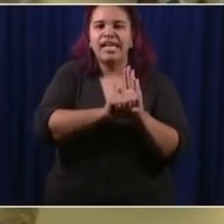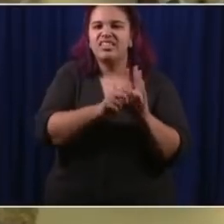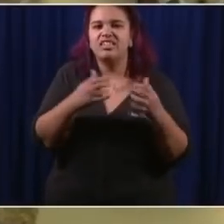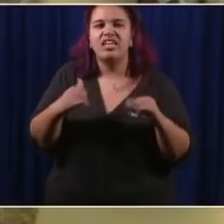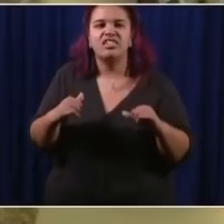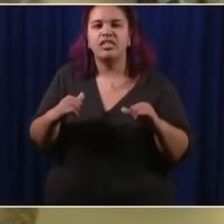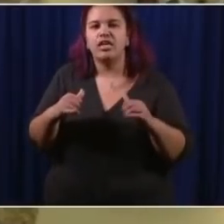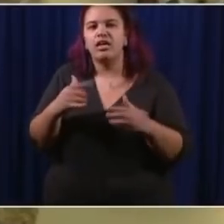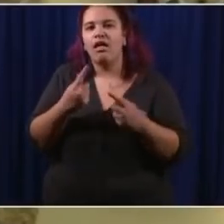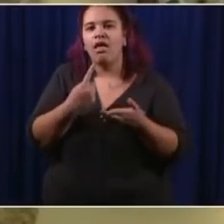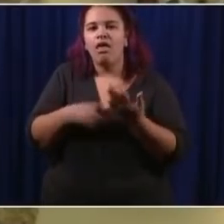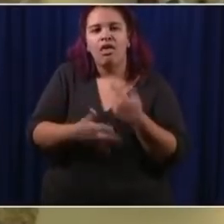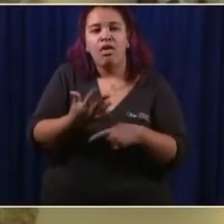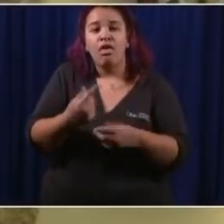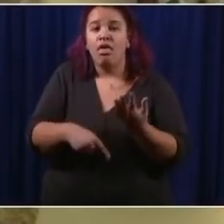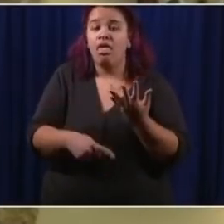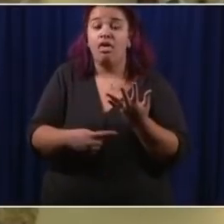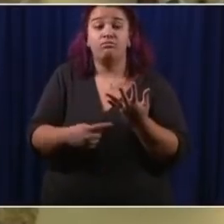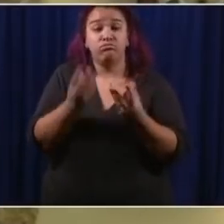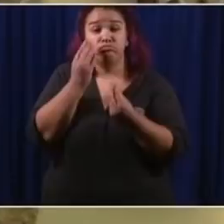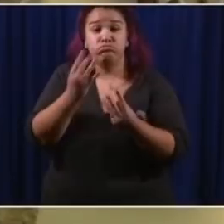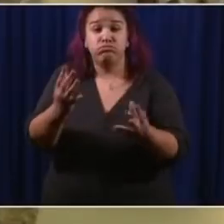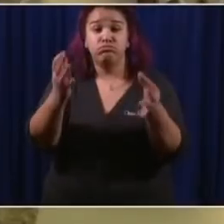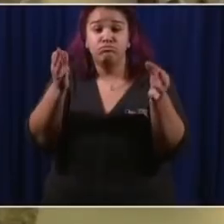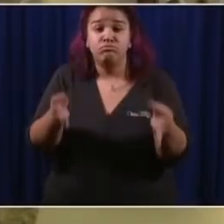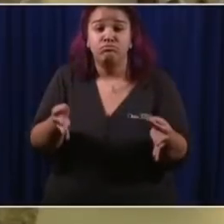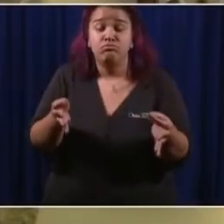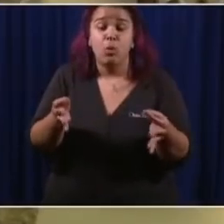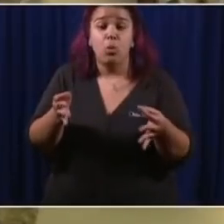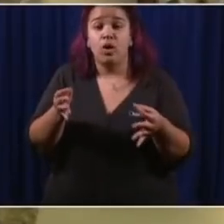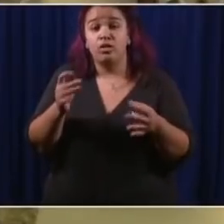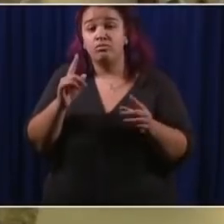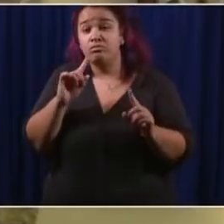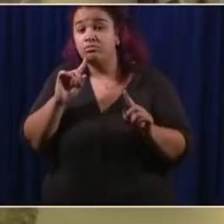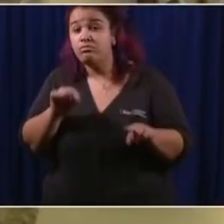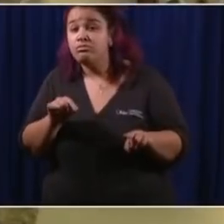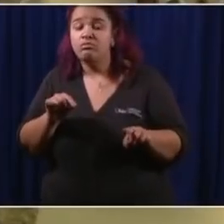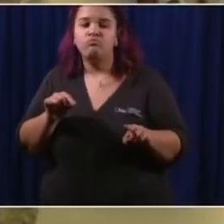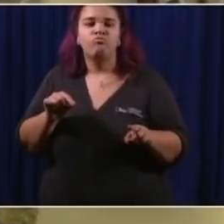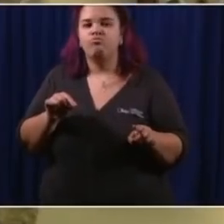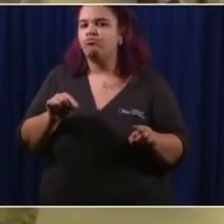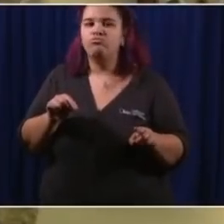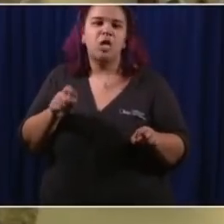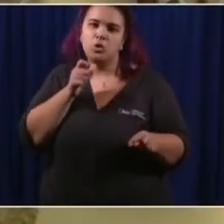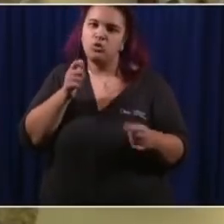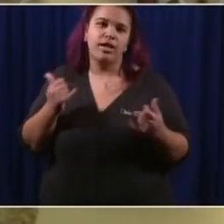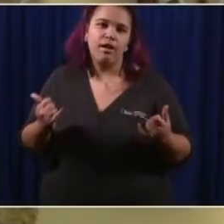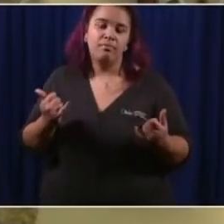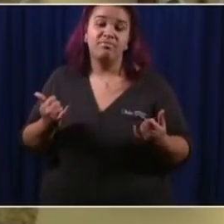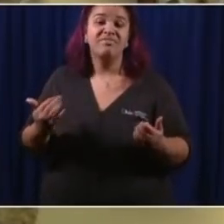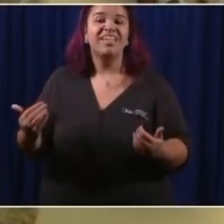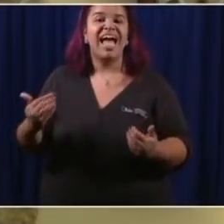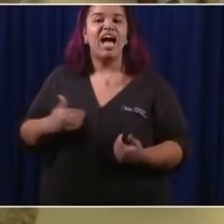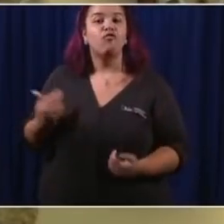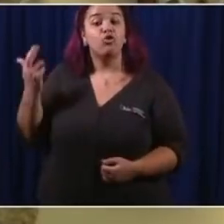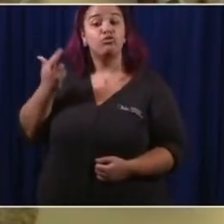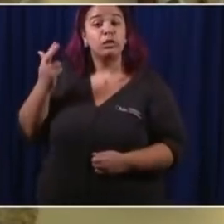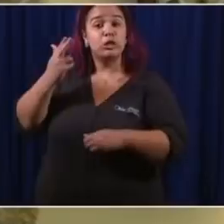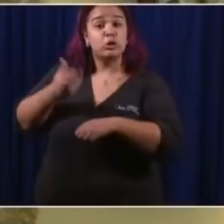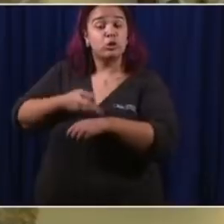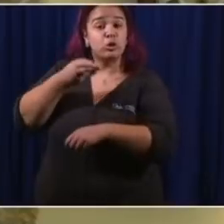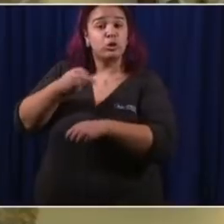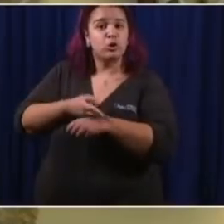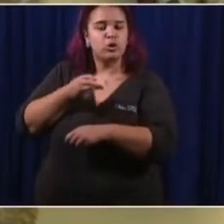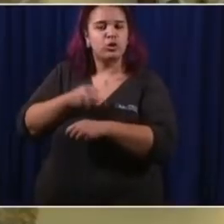more to report today. But there is a role for antigen tests. It just has to be understood what they are, what